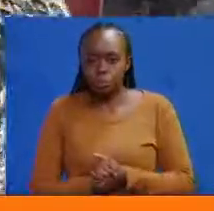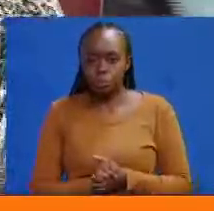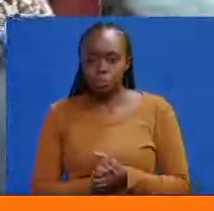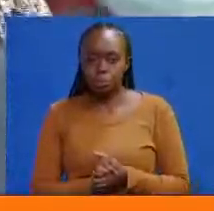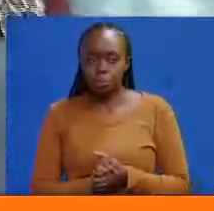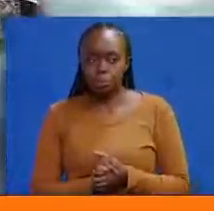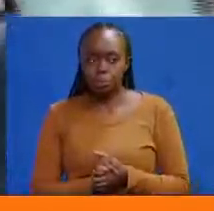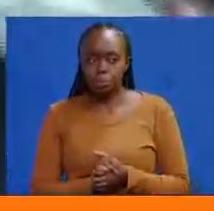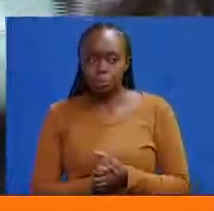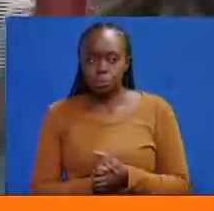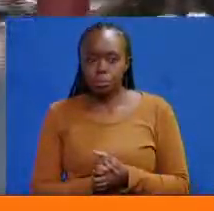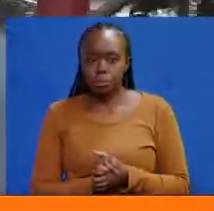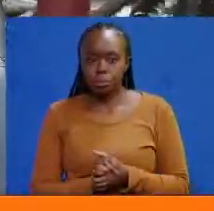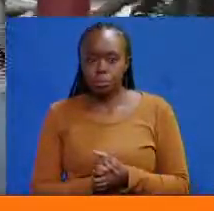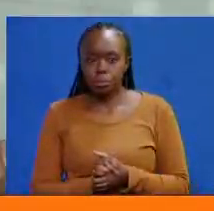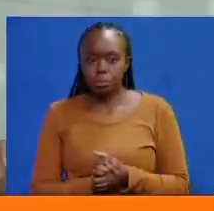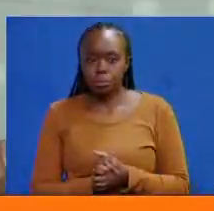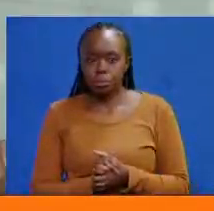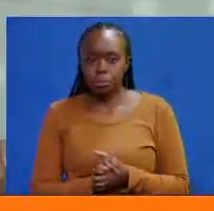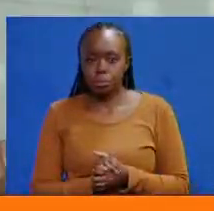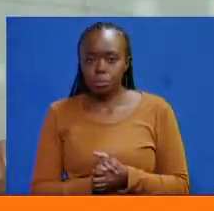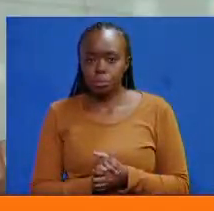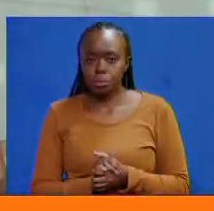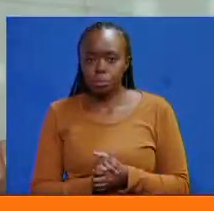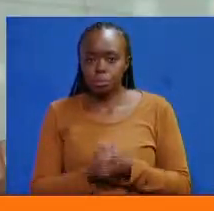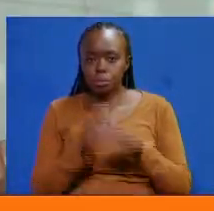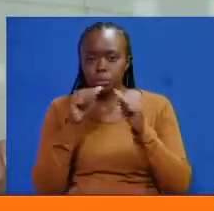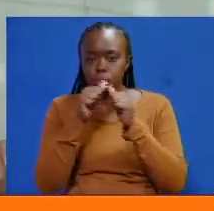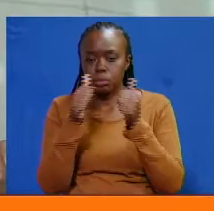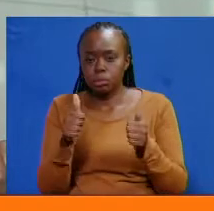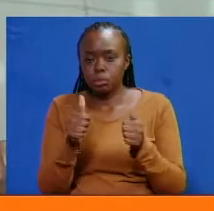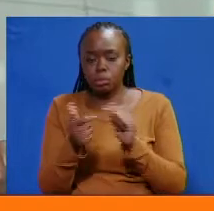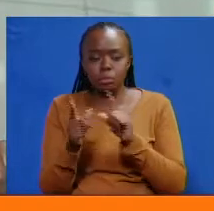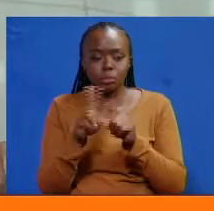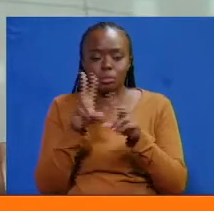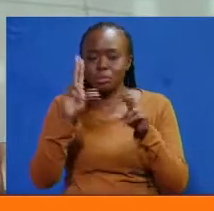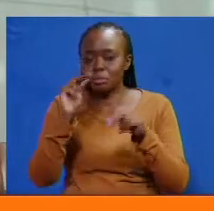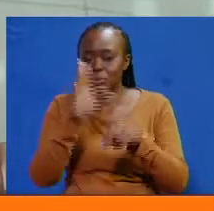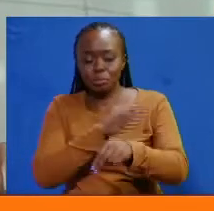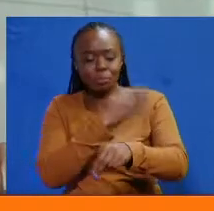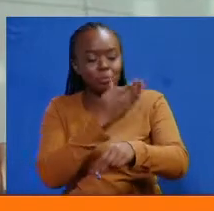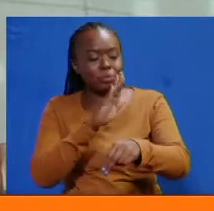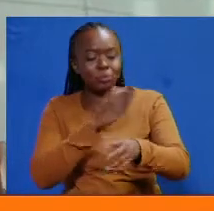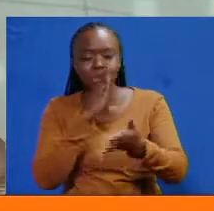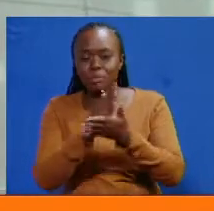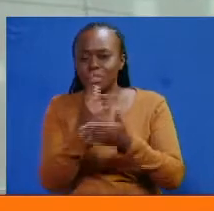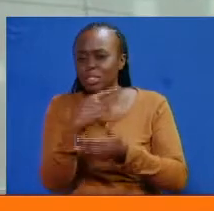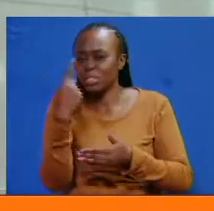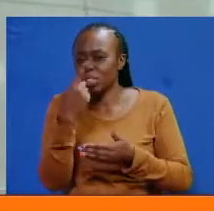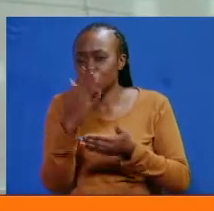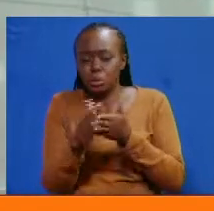Kea Wesonga. Well, nobody can stop reggae. You can only